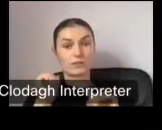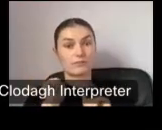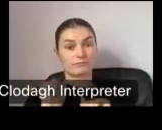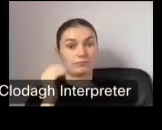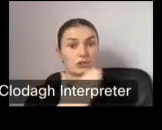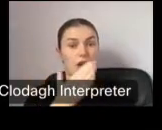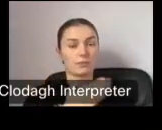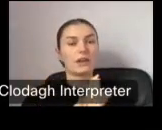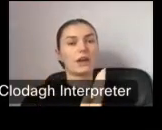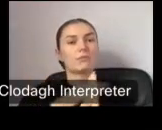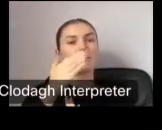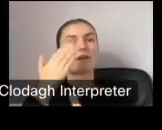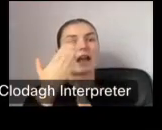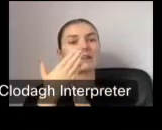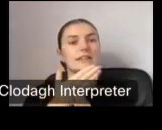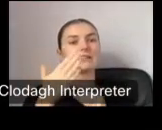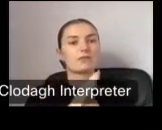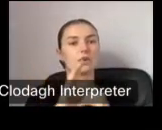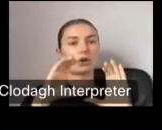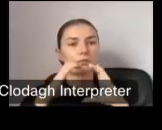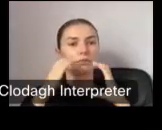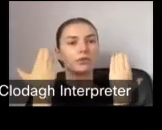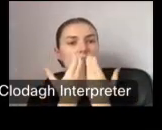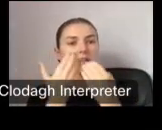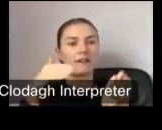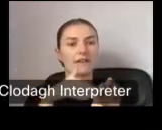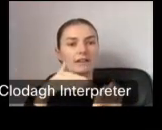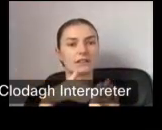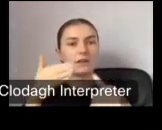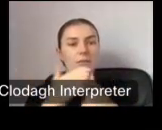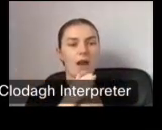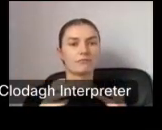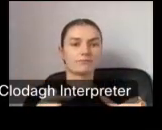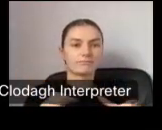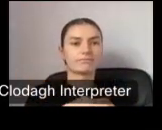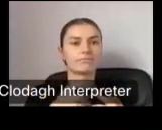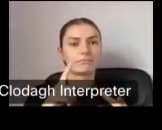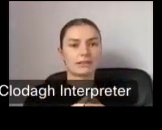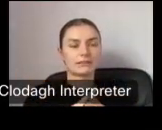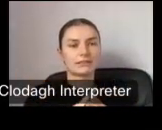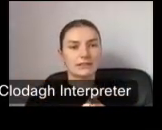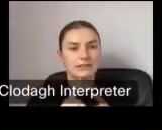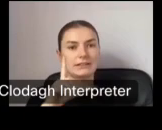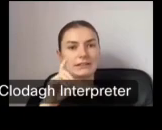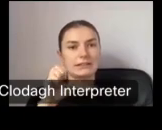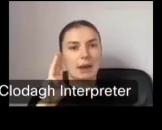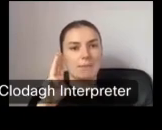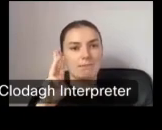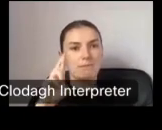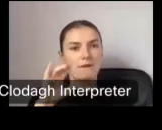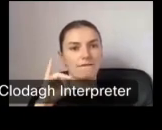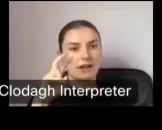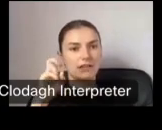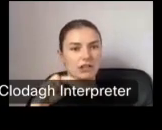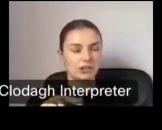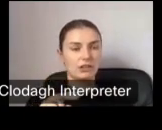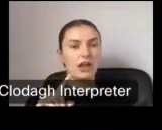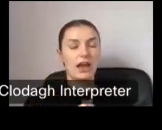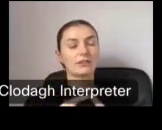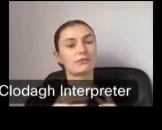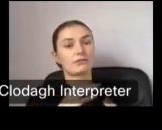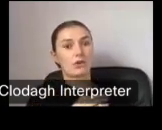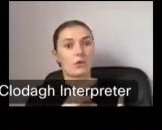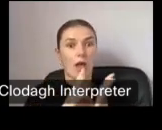been improving access for communities affected by marginalisation and deprivation to quality primary healthcare, and he's